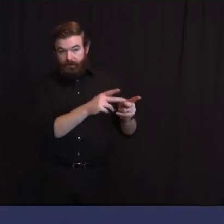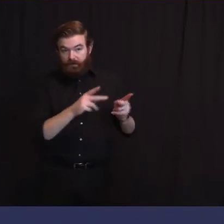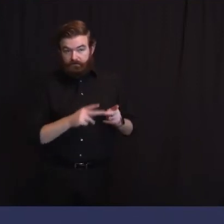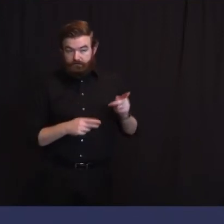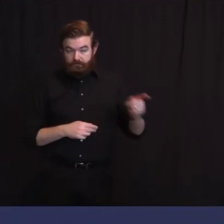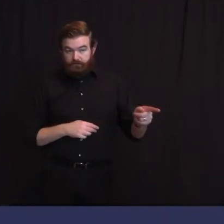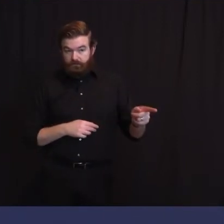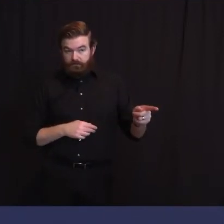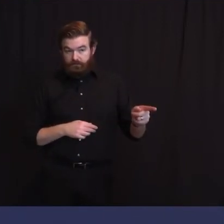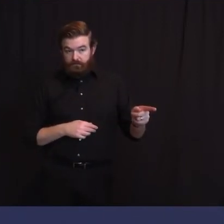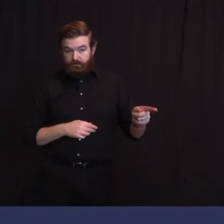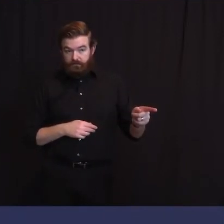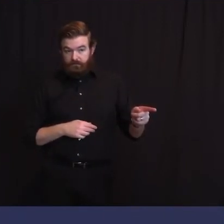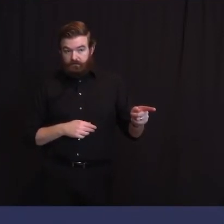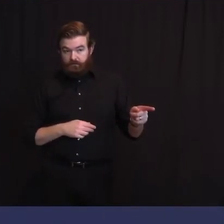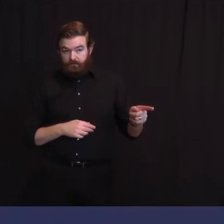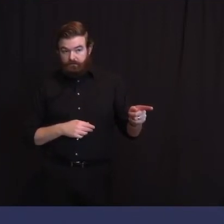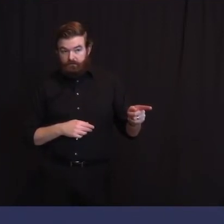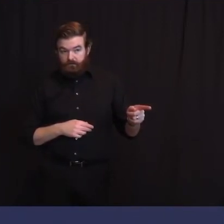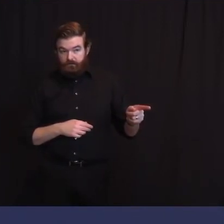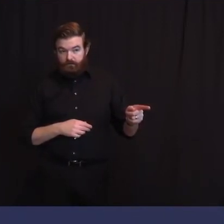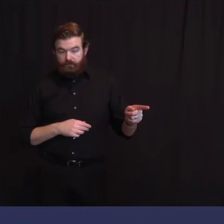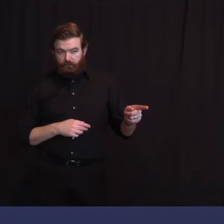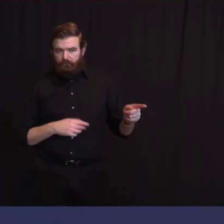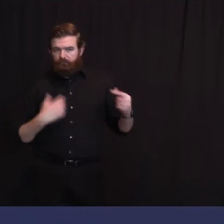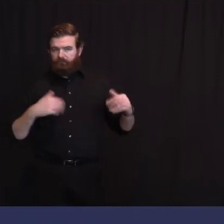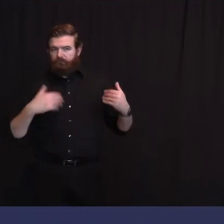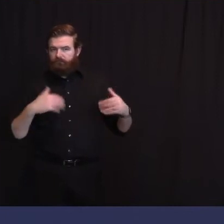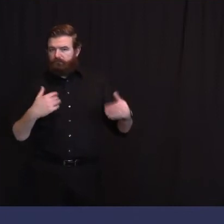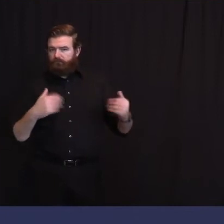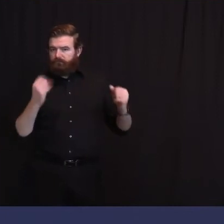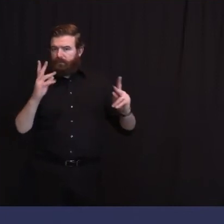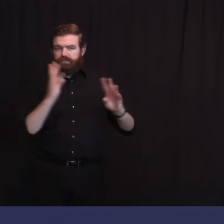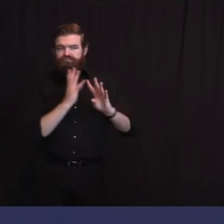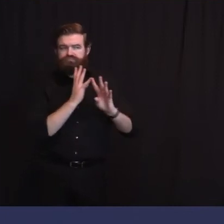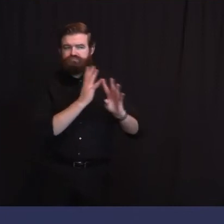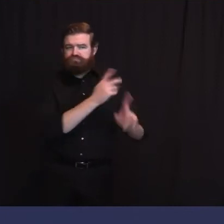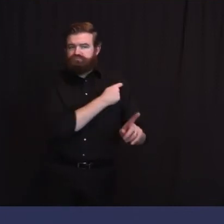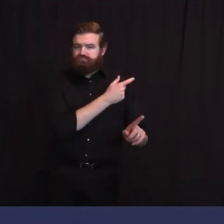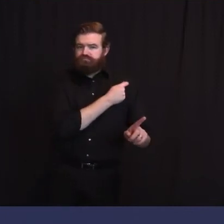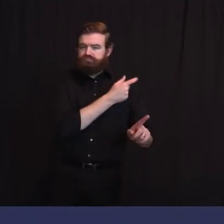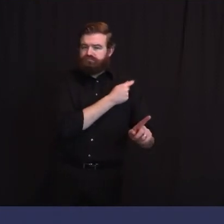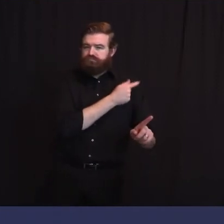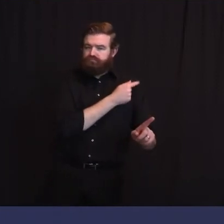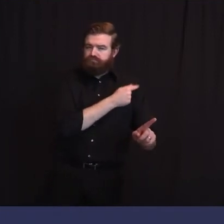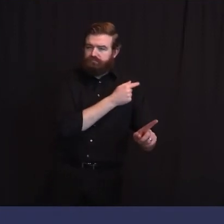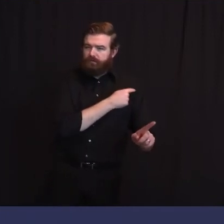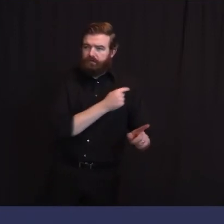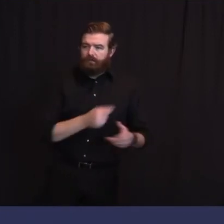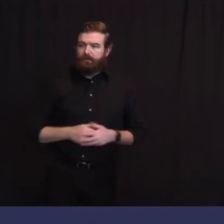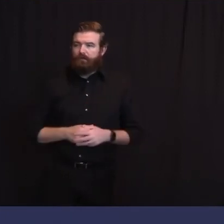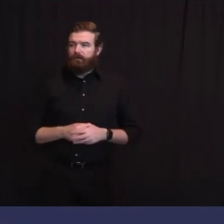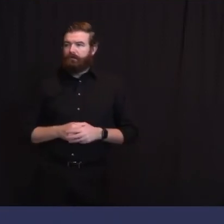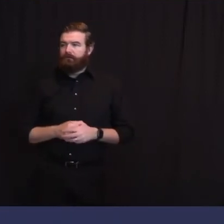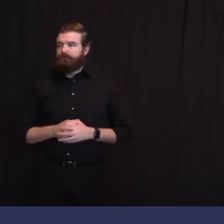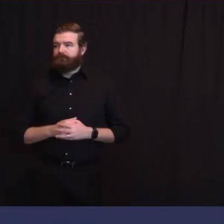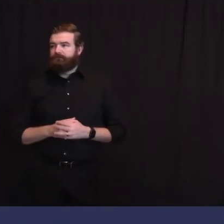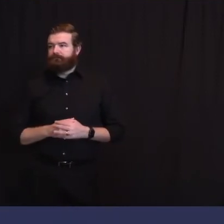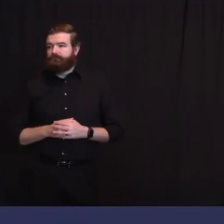constructed, we were watching real live people getting vaccinations. The observation area had several dozen folks, at least